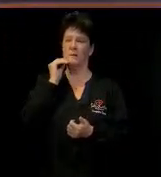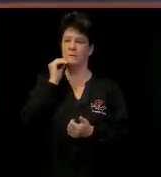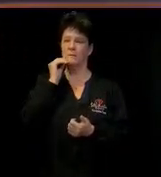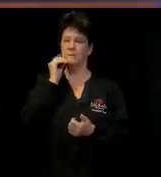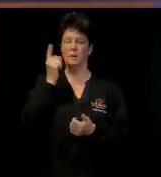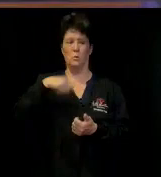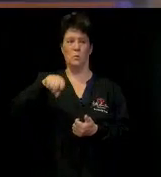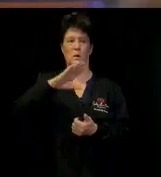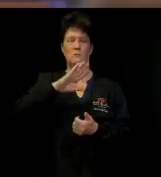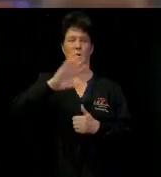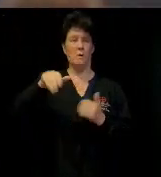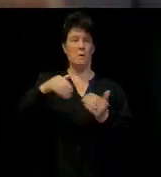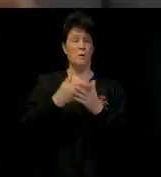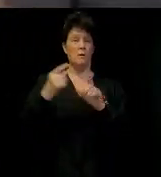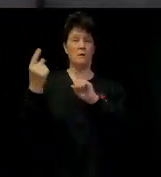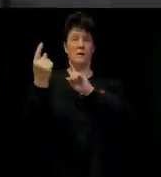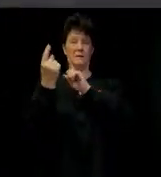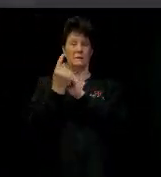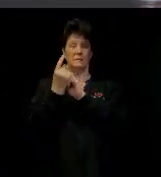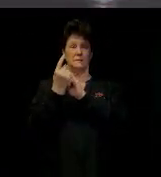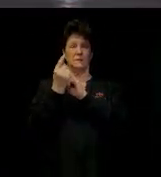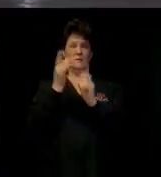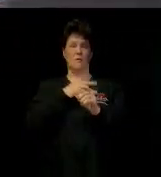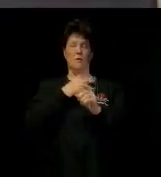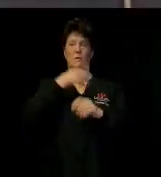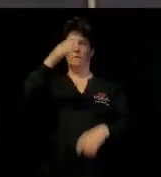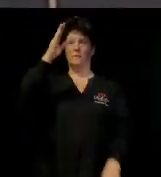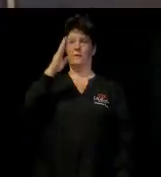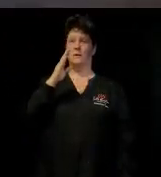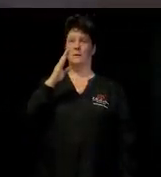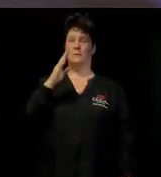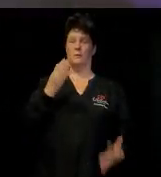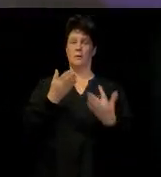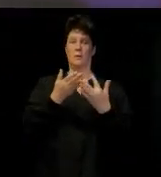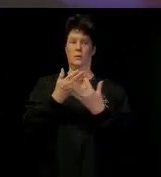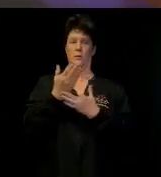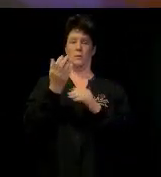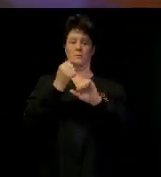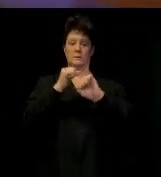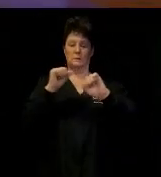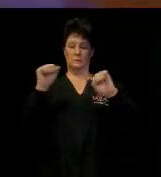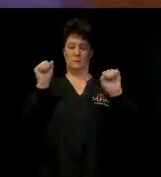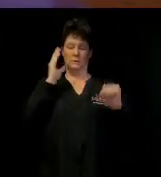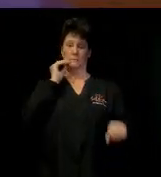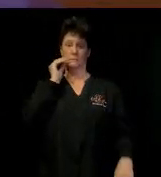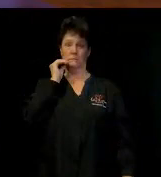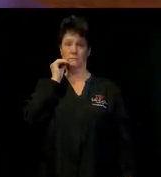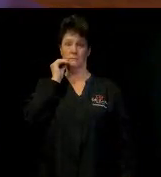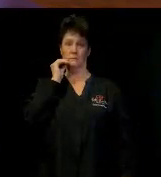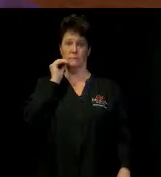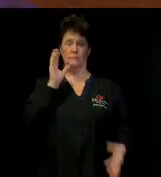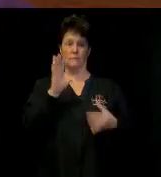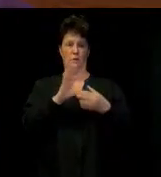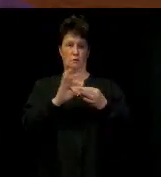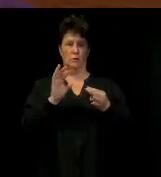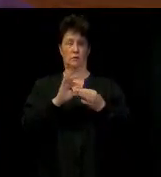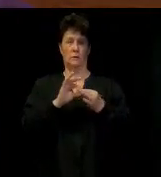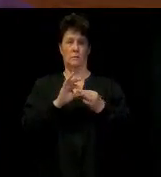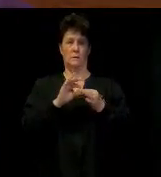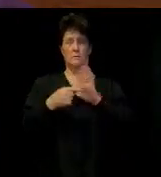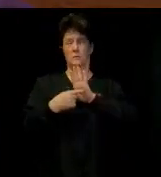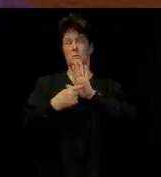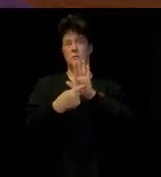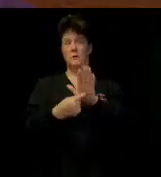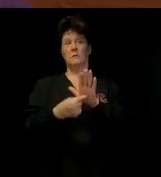all encountered, the first point tonight, the heart of God through a born-again experience. I got some scriptures for you up on the screen we're going to go